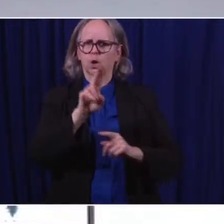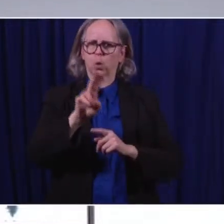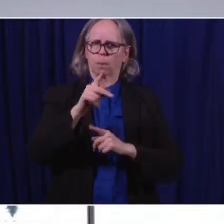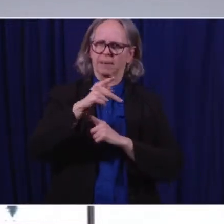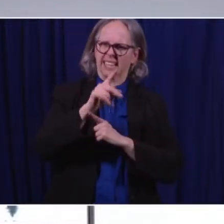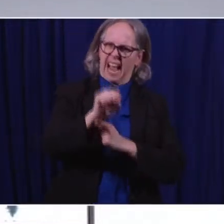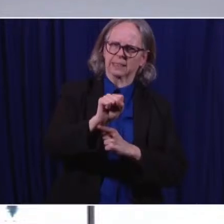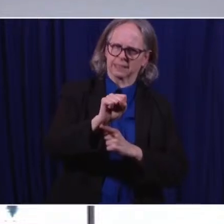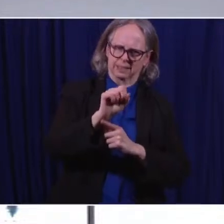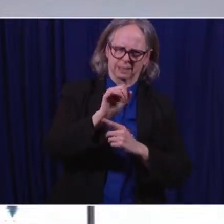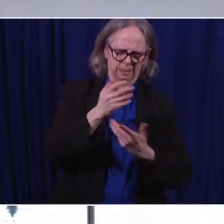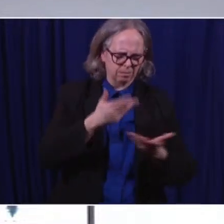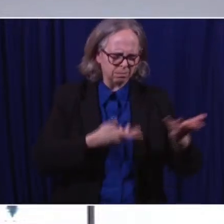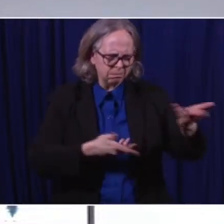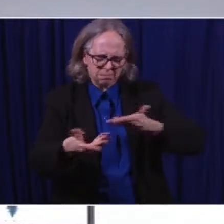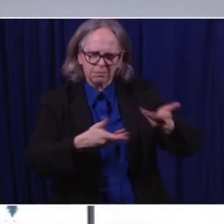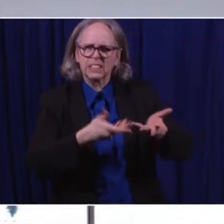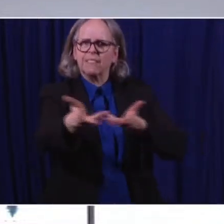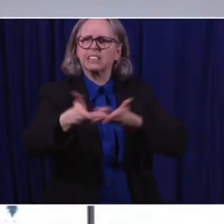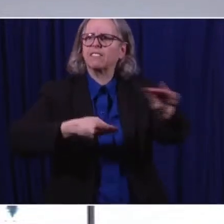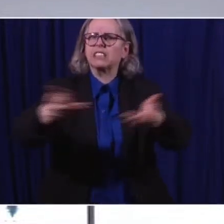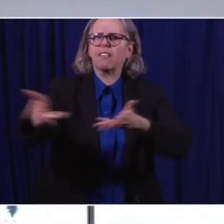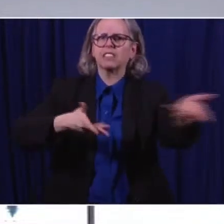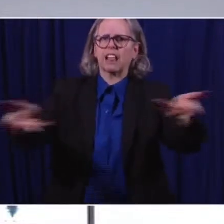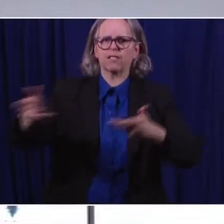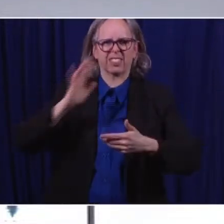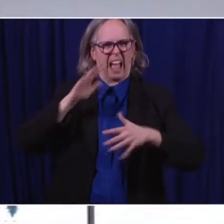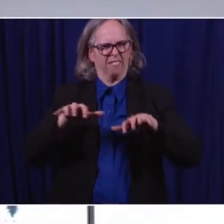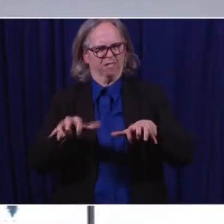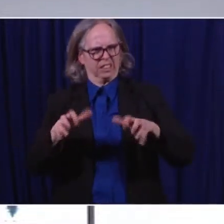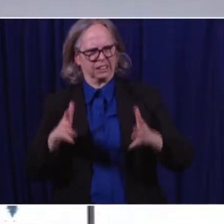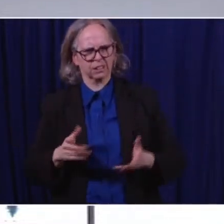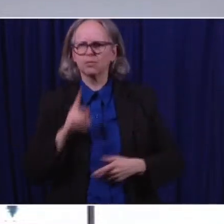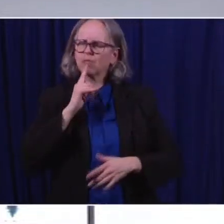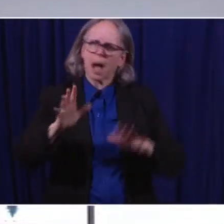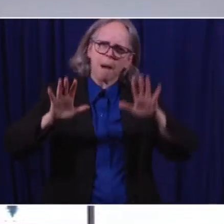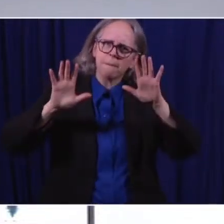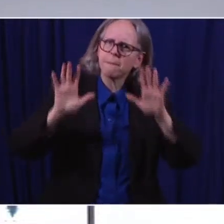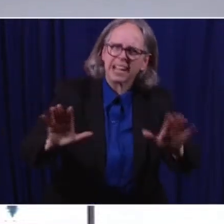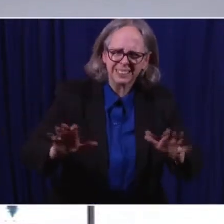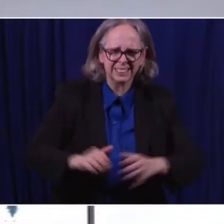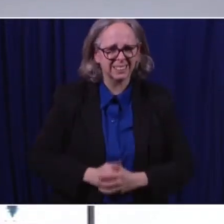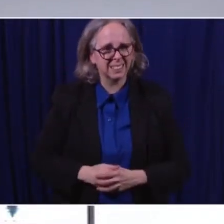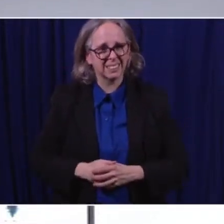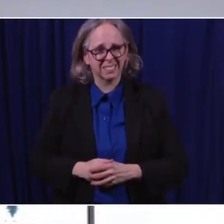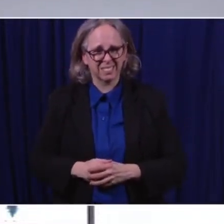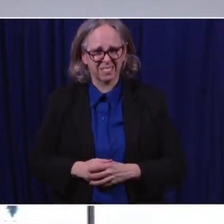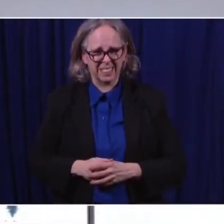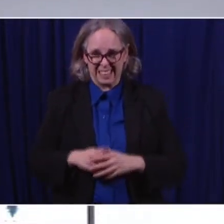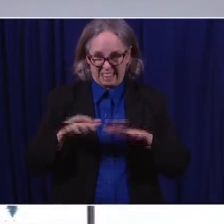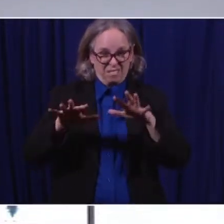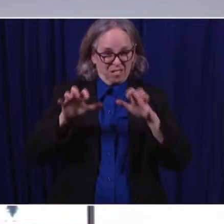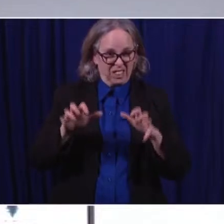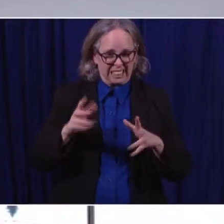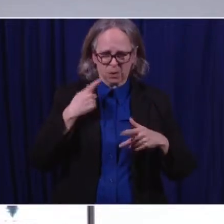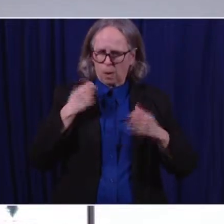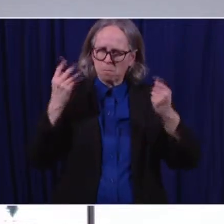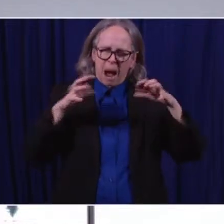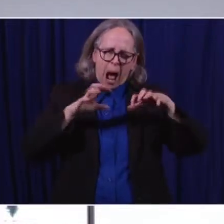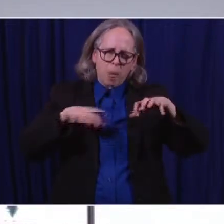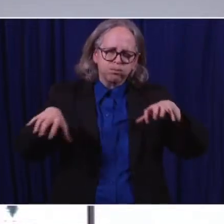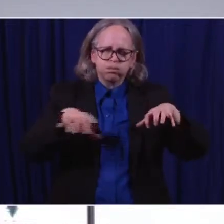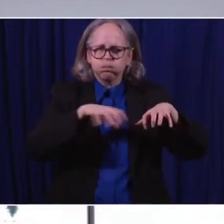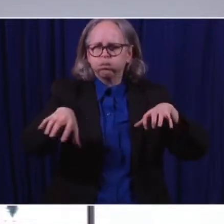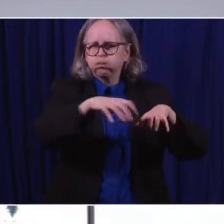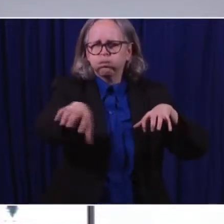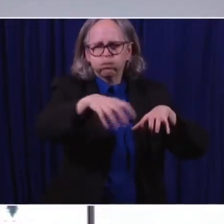that I found this pretty amazing. With all of these freezers that they've used, Sterling Ultra Cold is